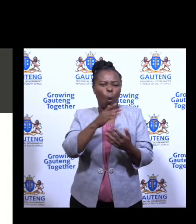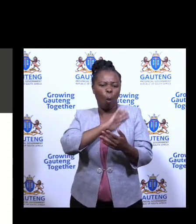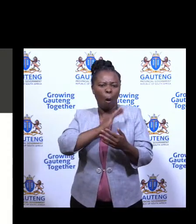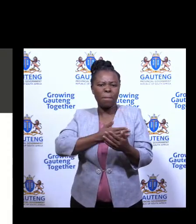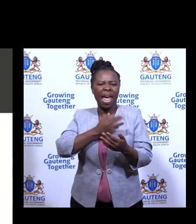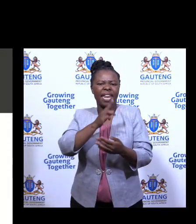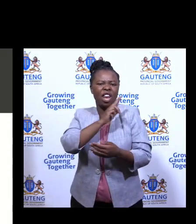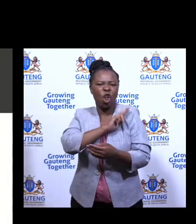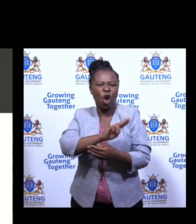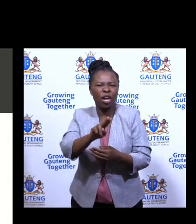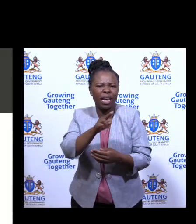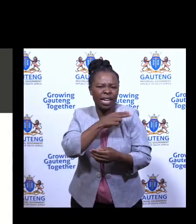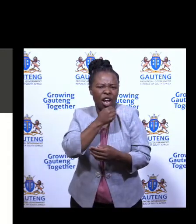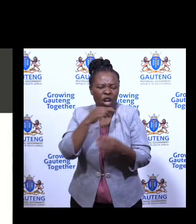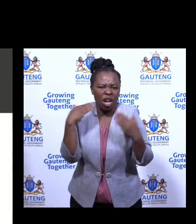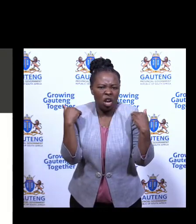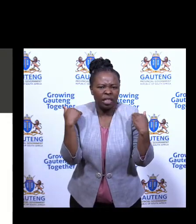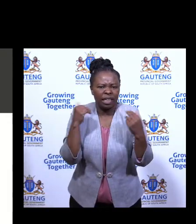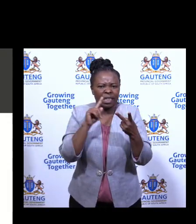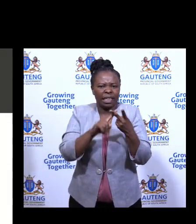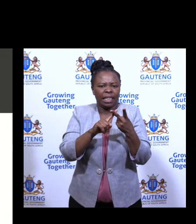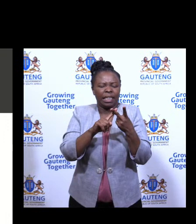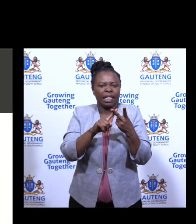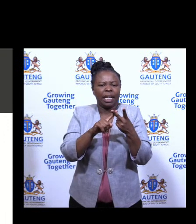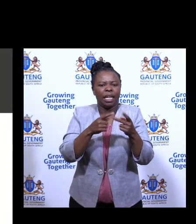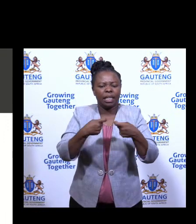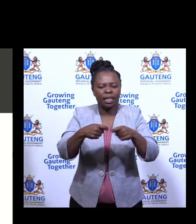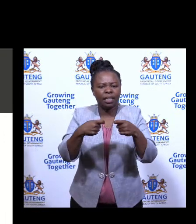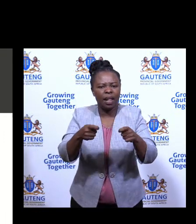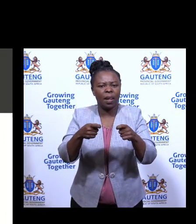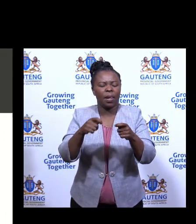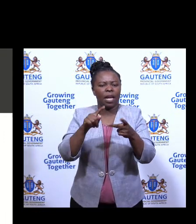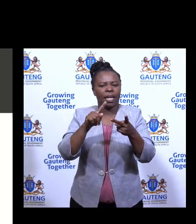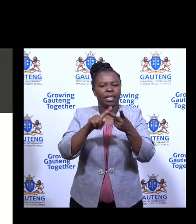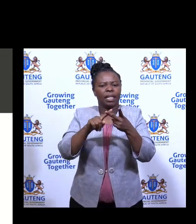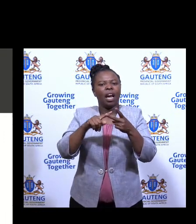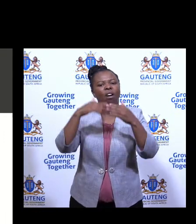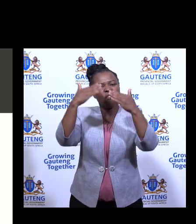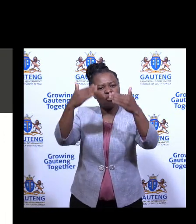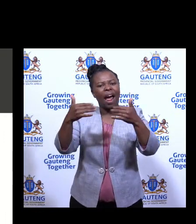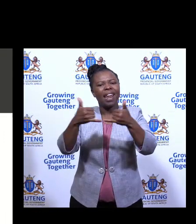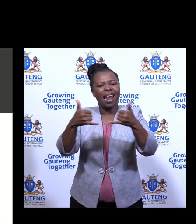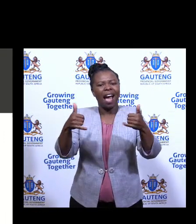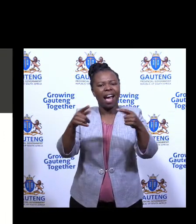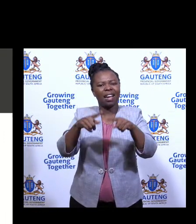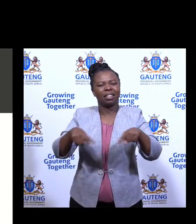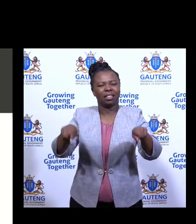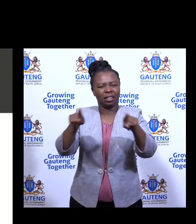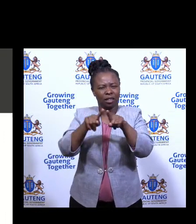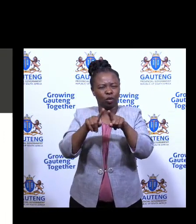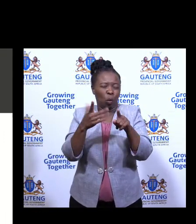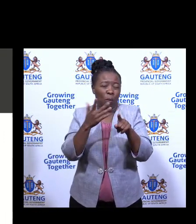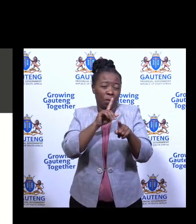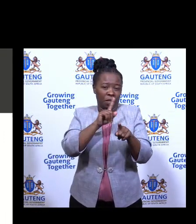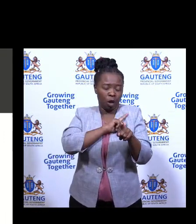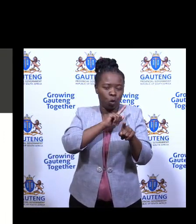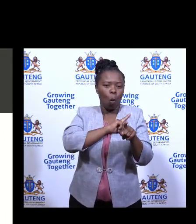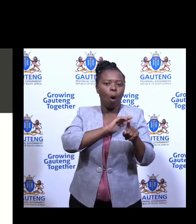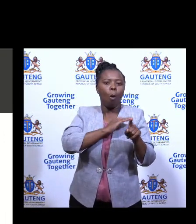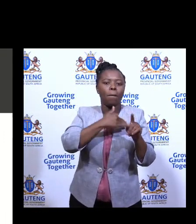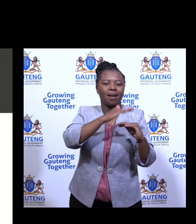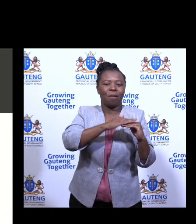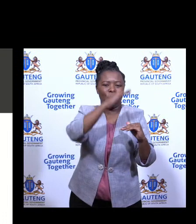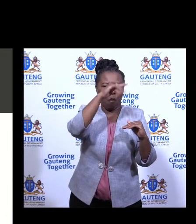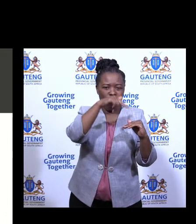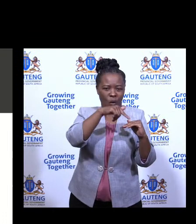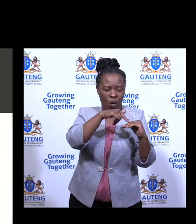our cashiers, and they're more likely to be at the front line and at risk of infection. It may just be that more women are presenting for testing